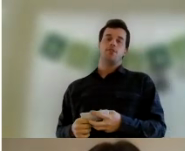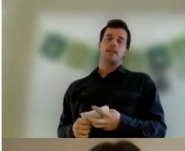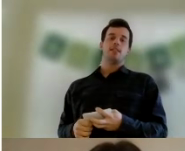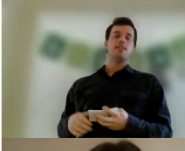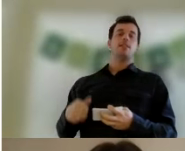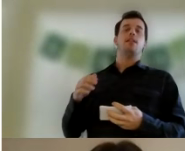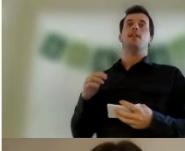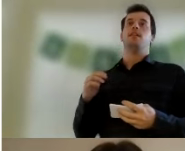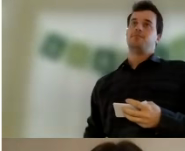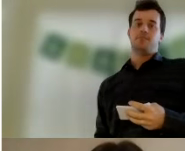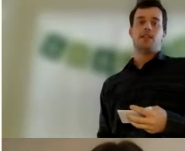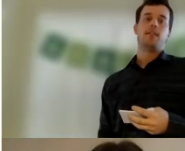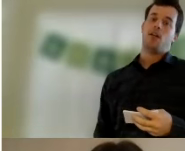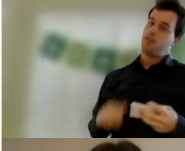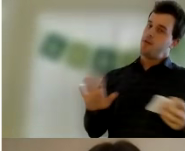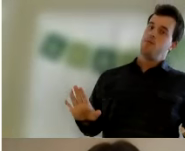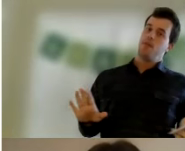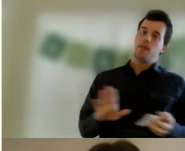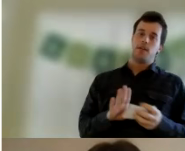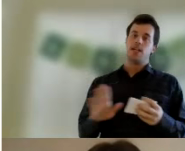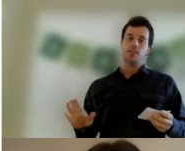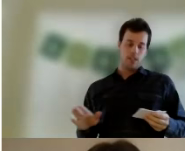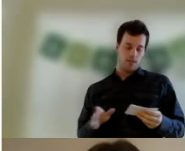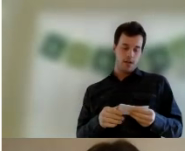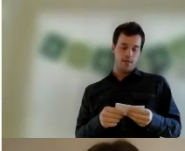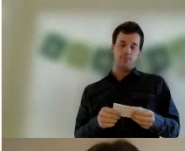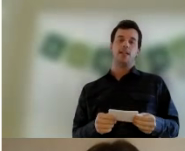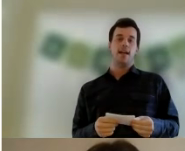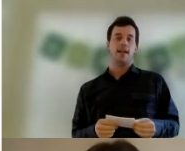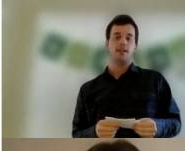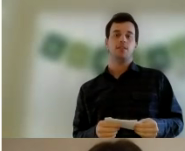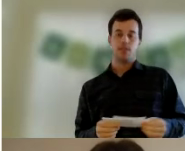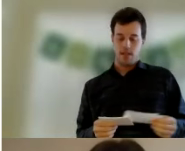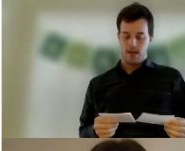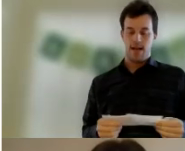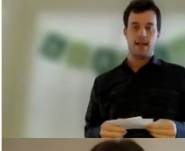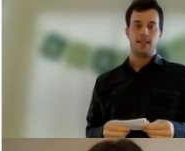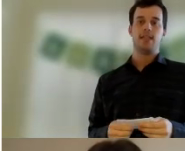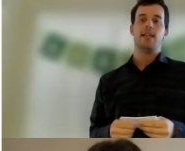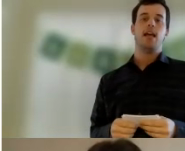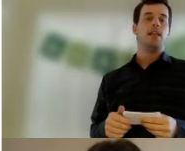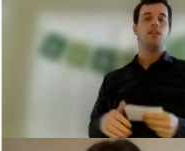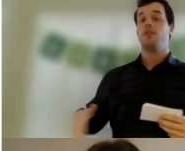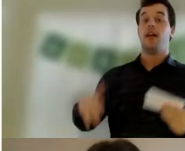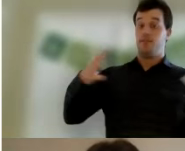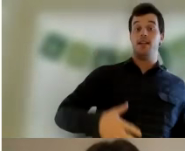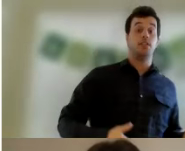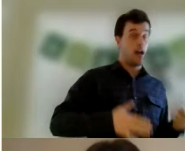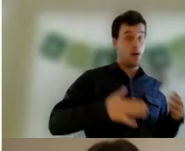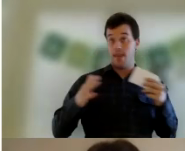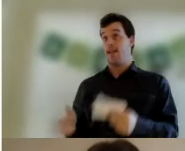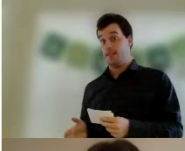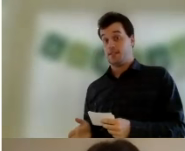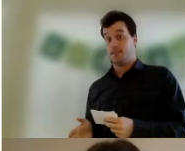Now that I've addressed now, although there are challenges for applying for the internet access, the overall